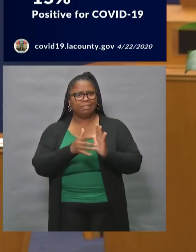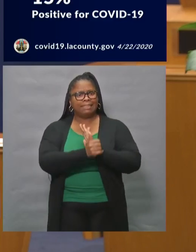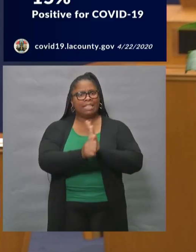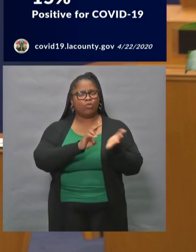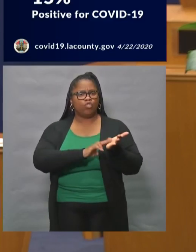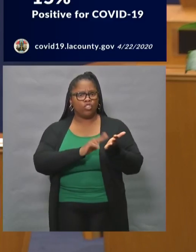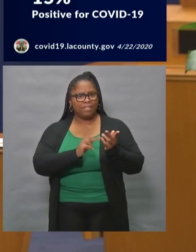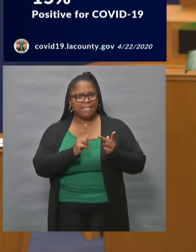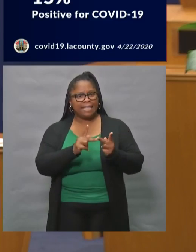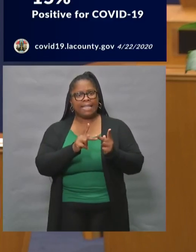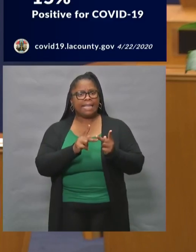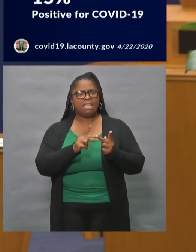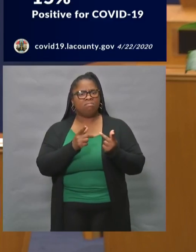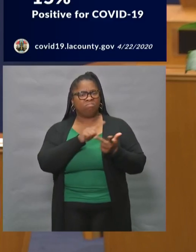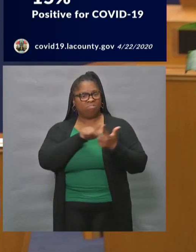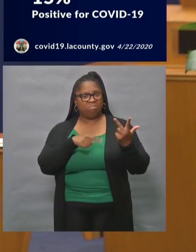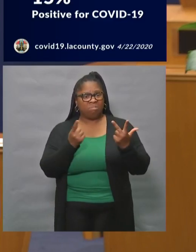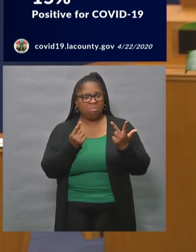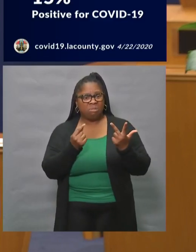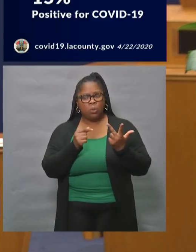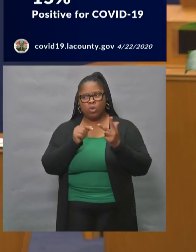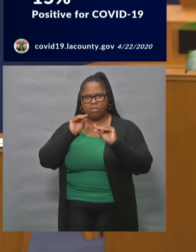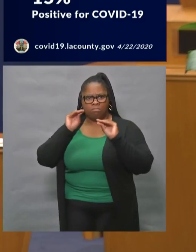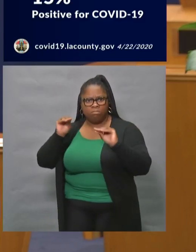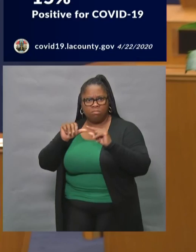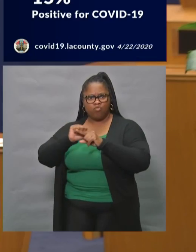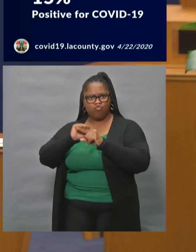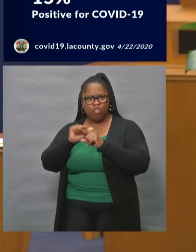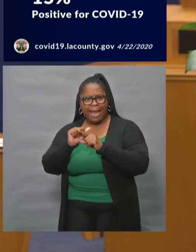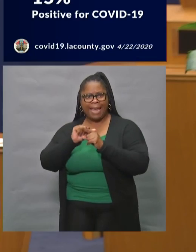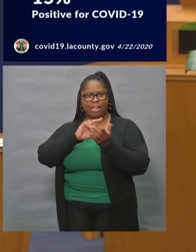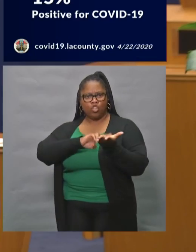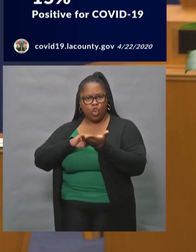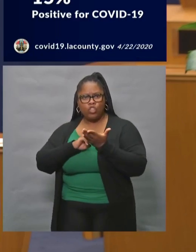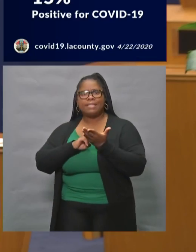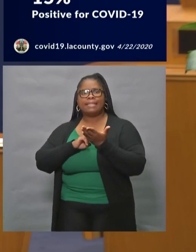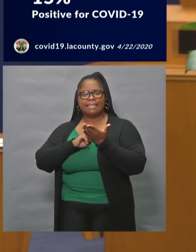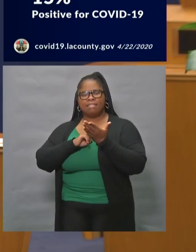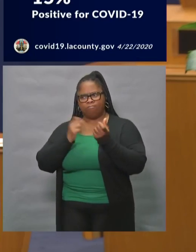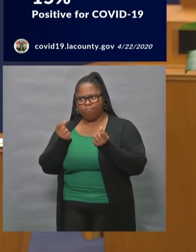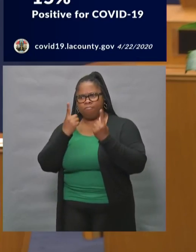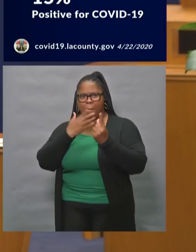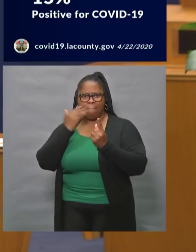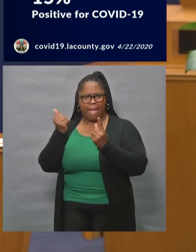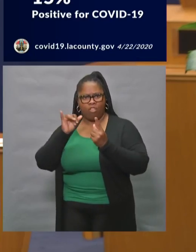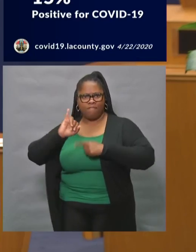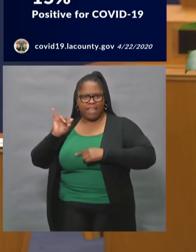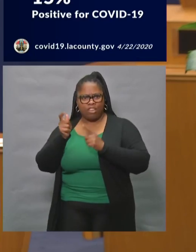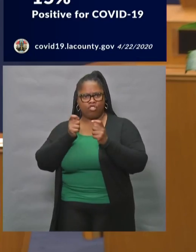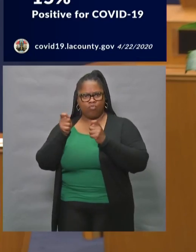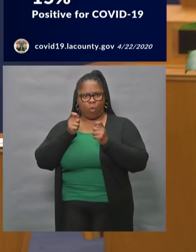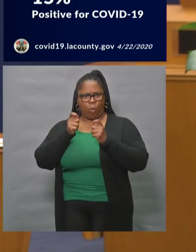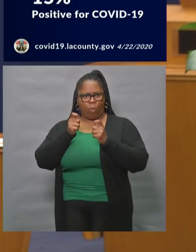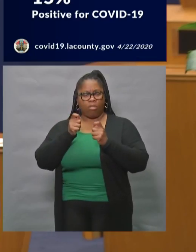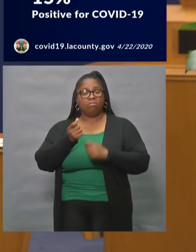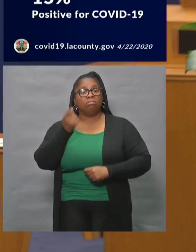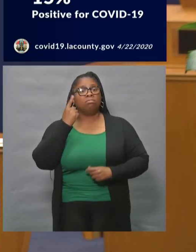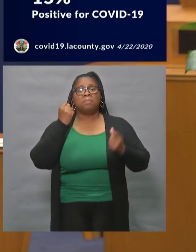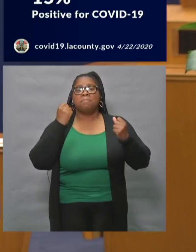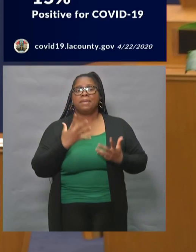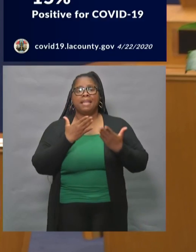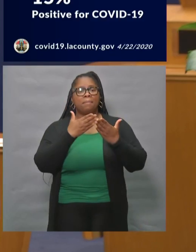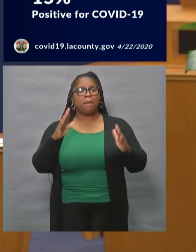public health nurses to support infection control practices at every single facility. We have a lot of public health nurses who